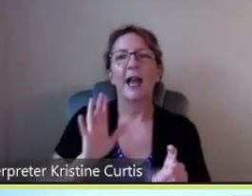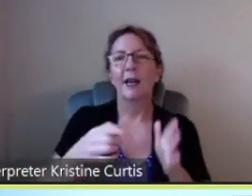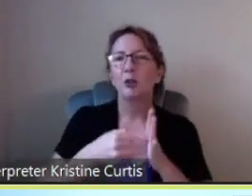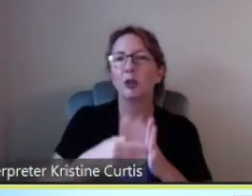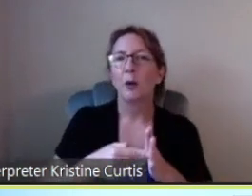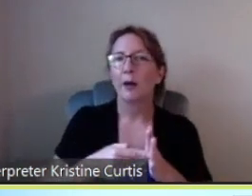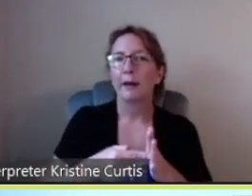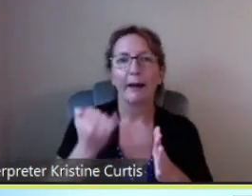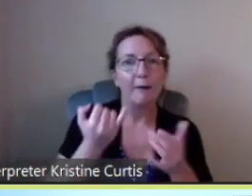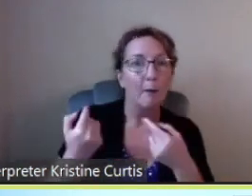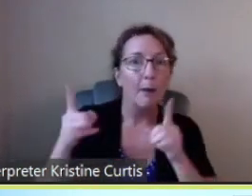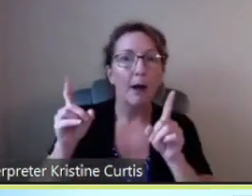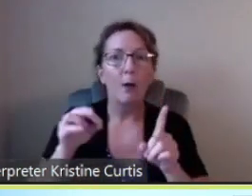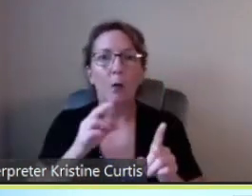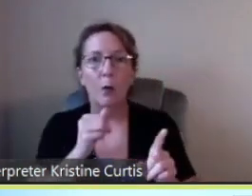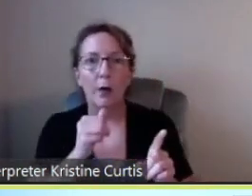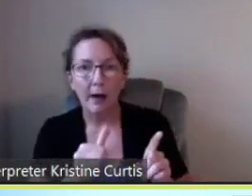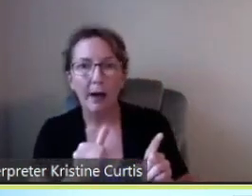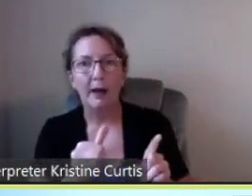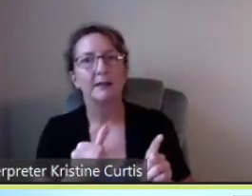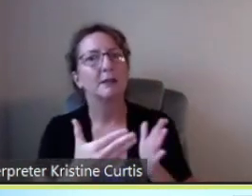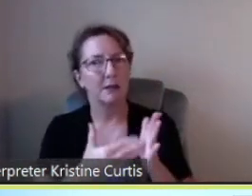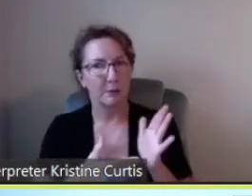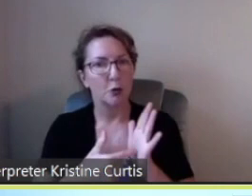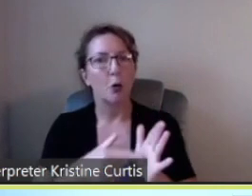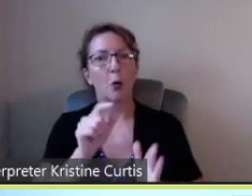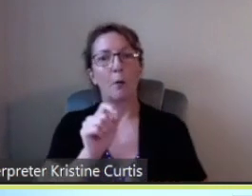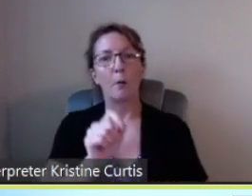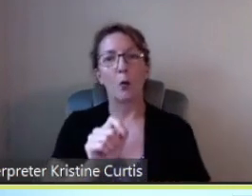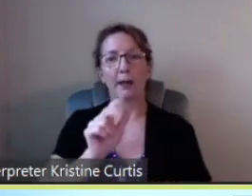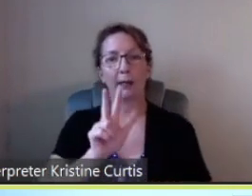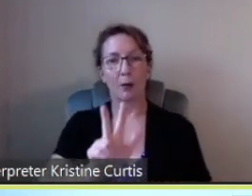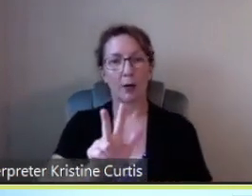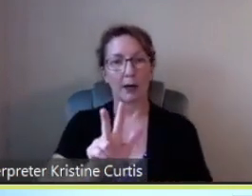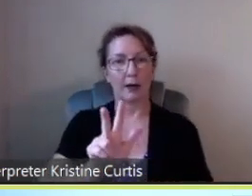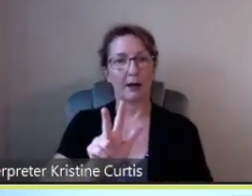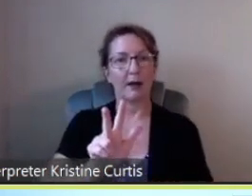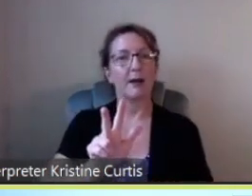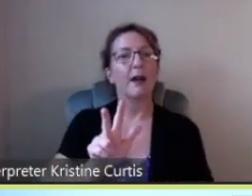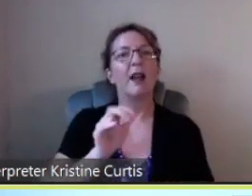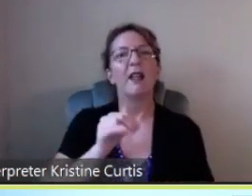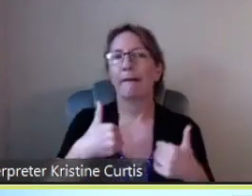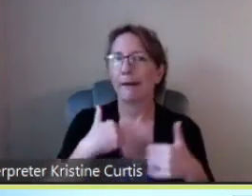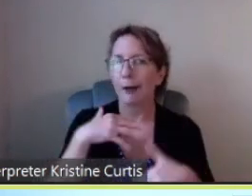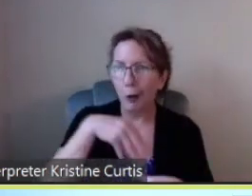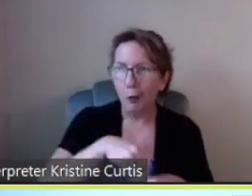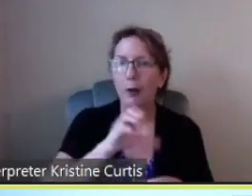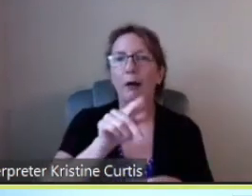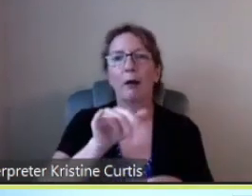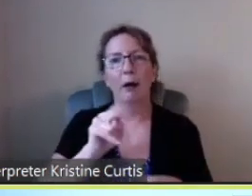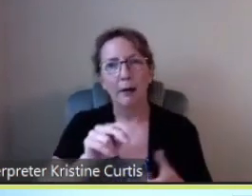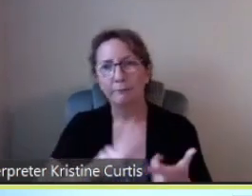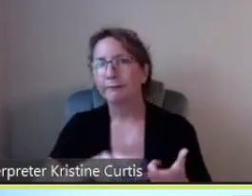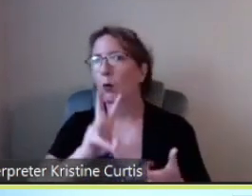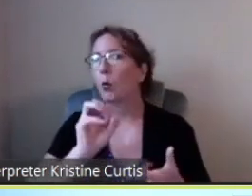at 0.3 micrometer. And these fabric materials generally include cotton, wool, silk, polyester, and so on.